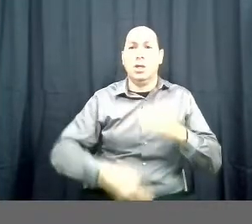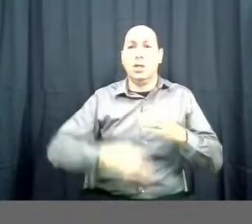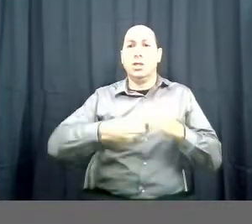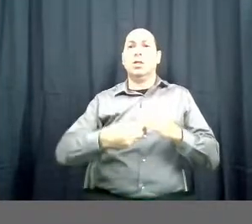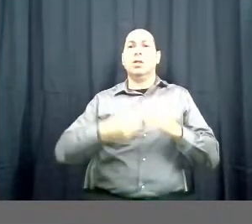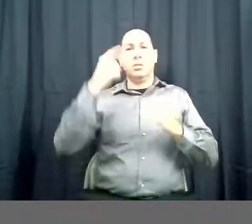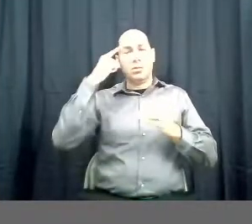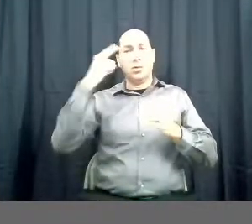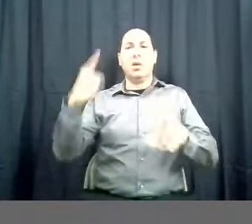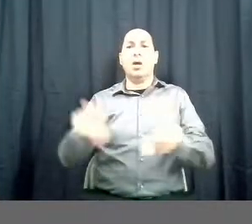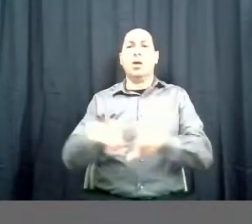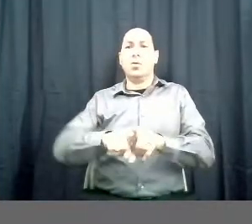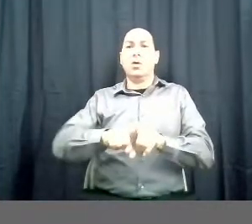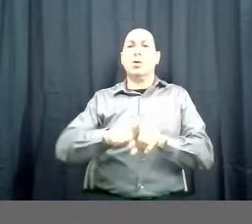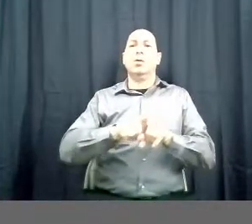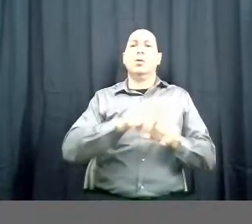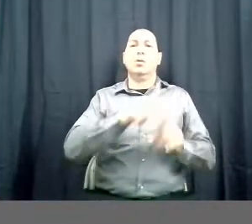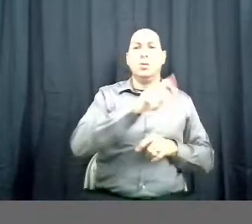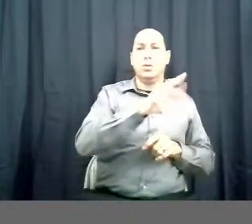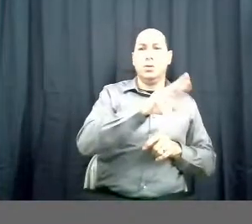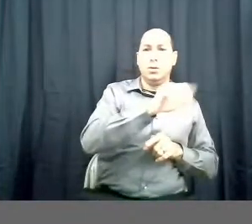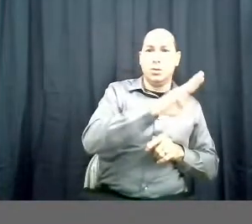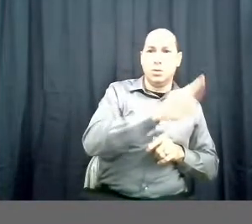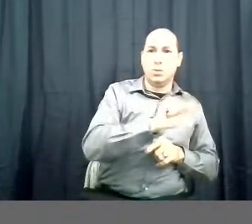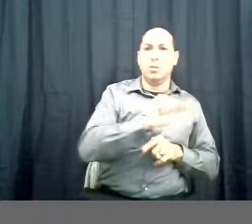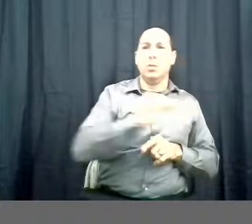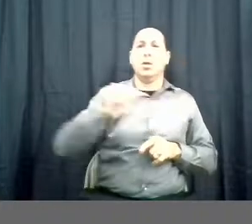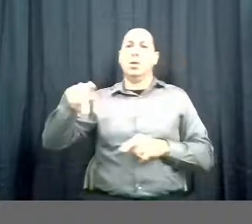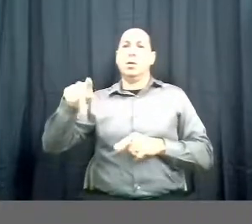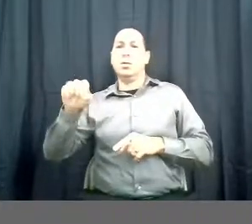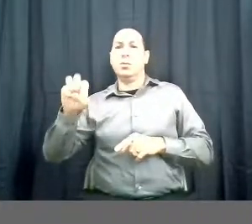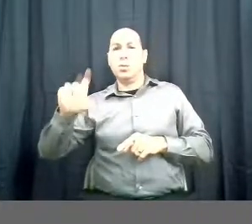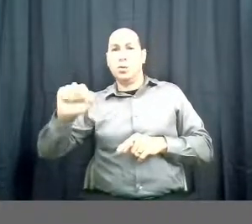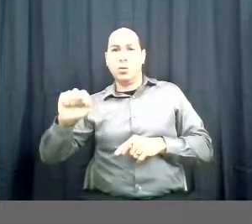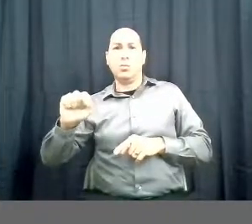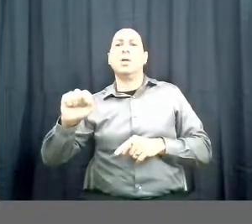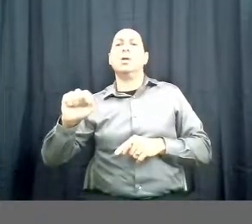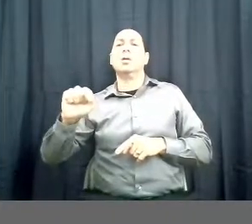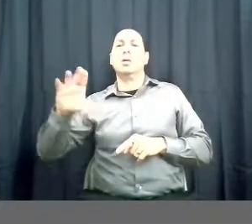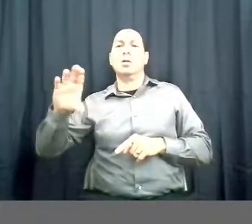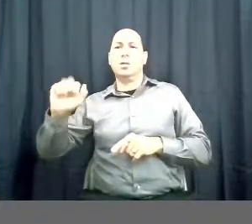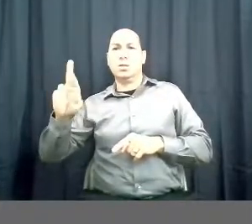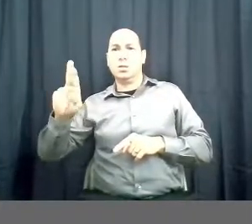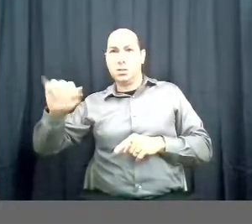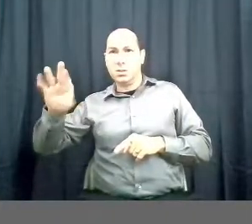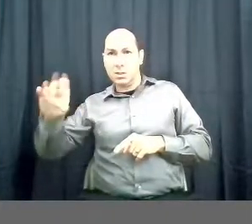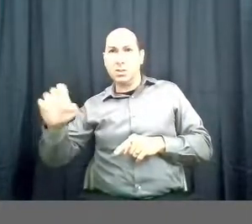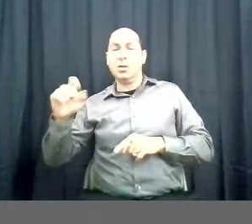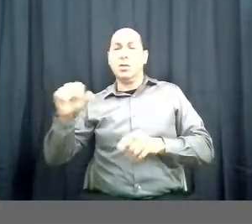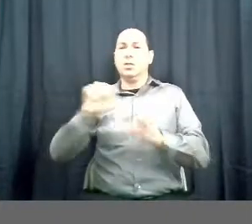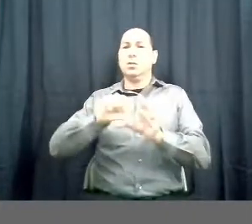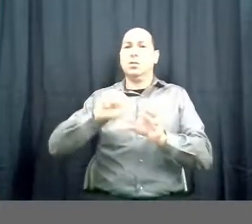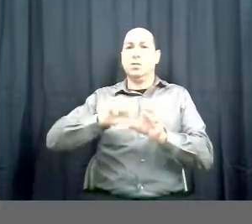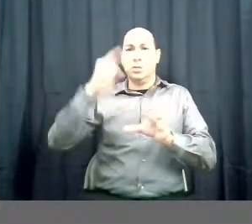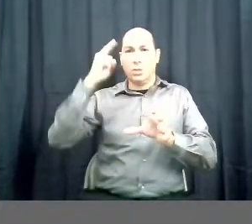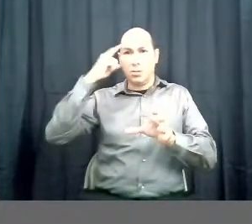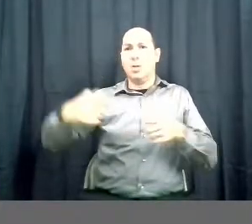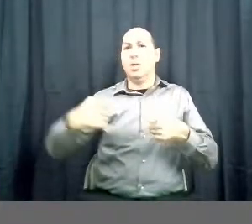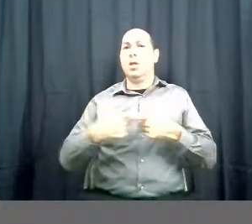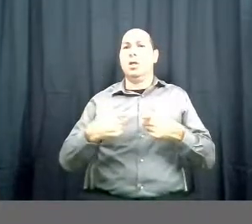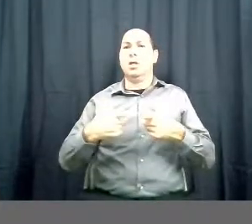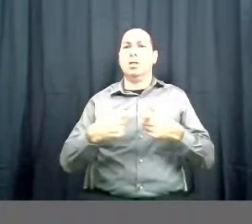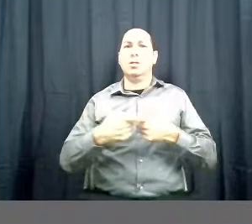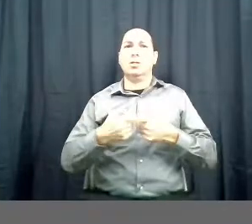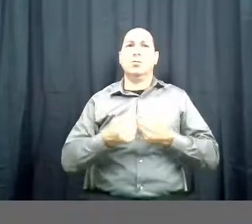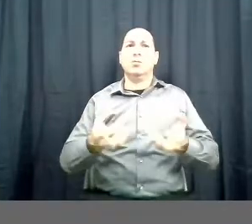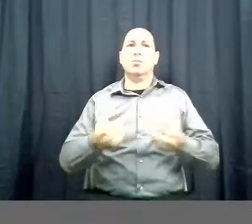Caribe and PREPA for the supply of diesel used for the generation of electricity. The total value of the proposed contract is